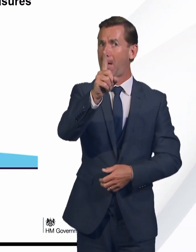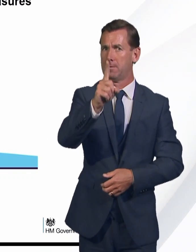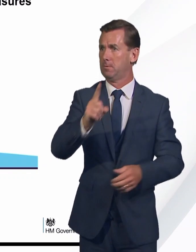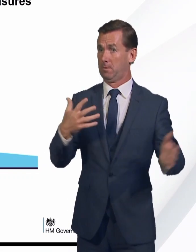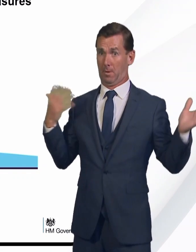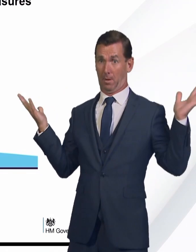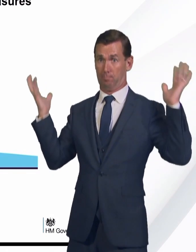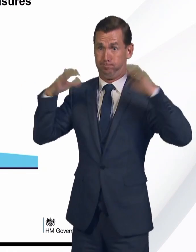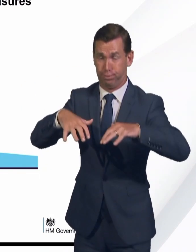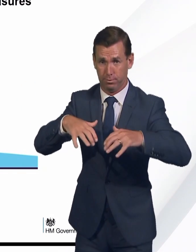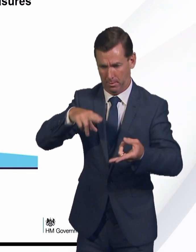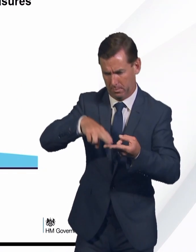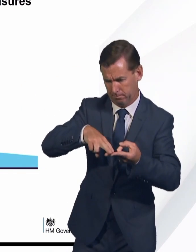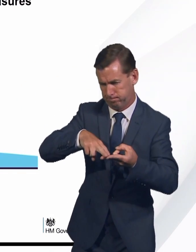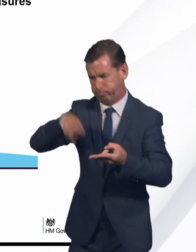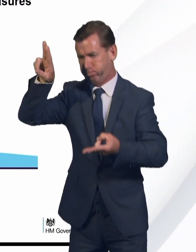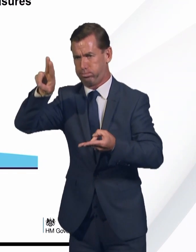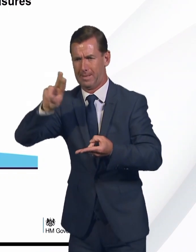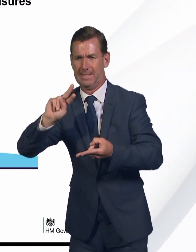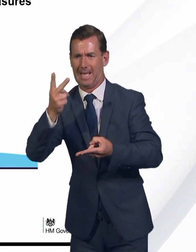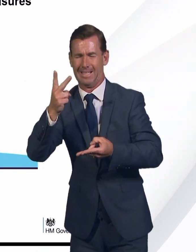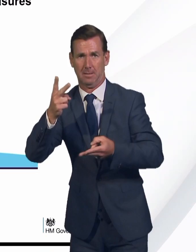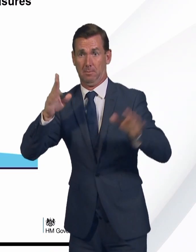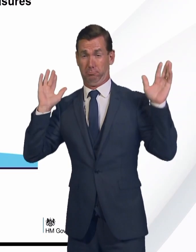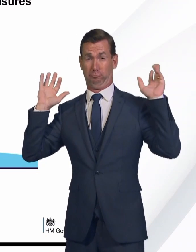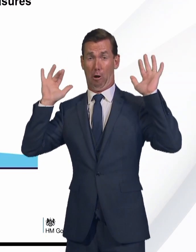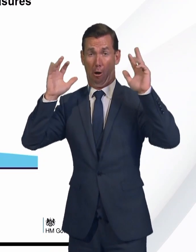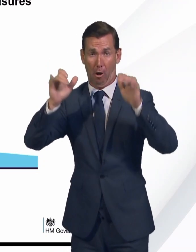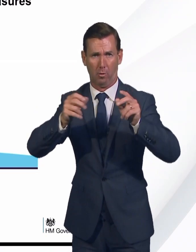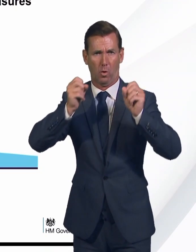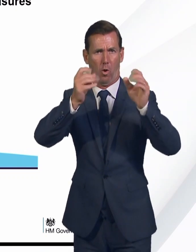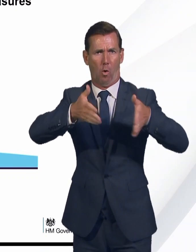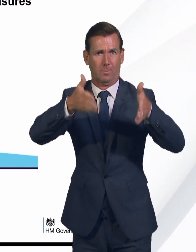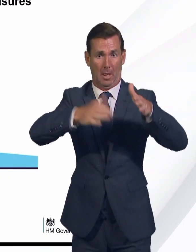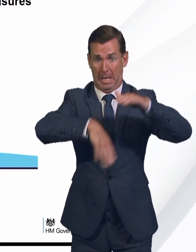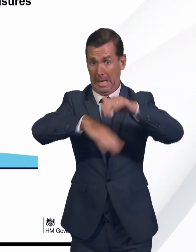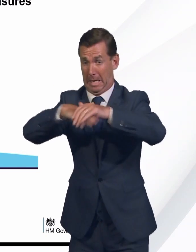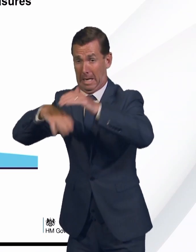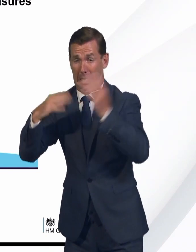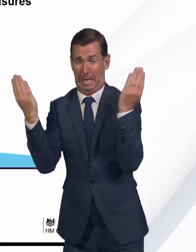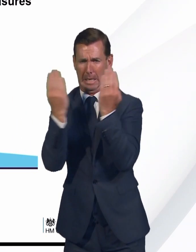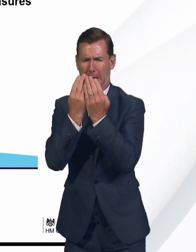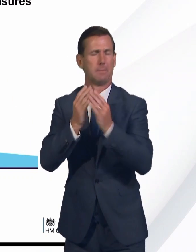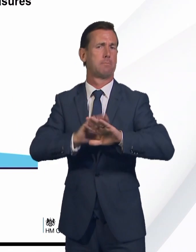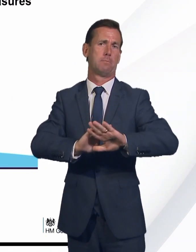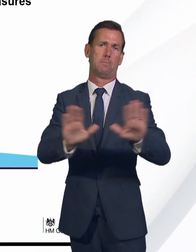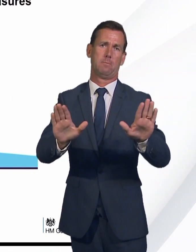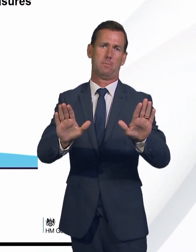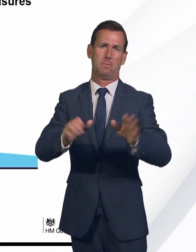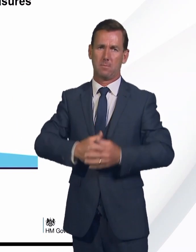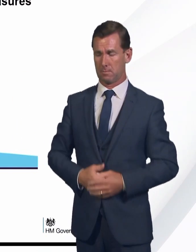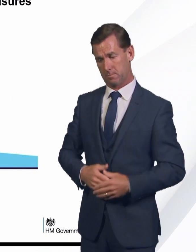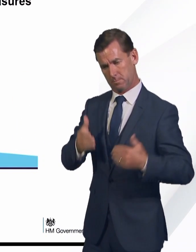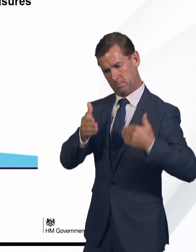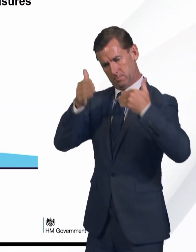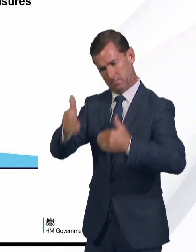disastrous second peak that could overwhelm the NHS. At each step, we'll closely monitor the impact on